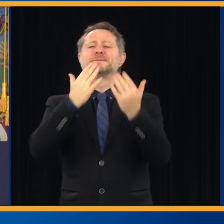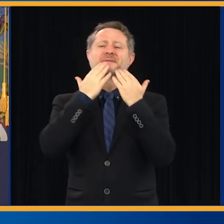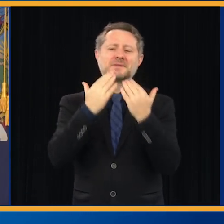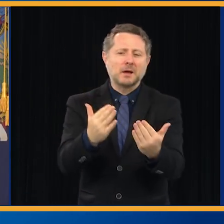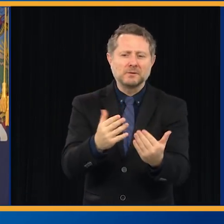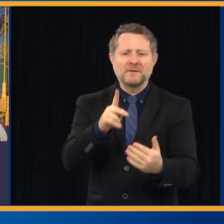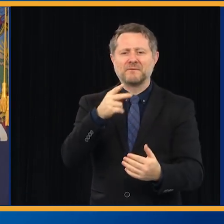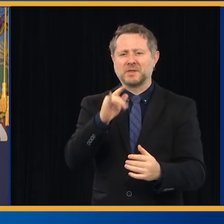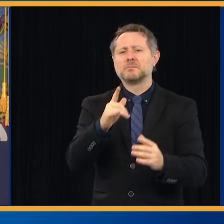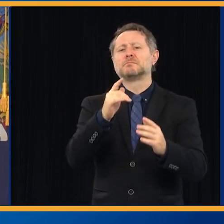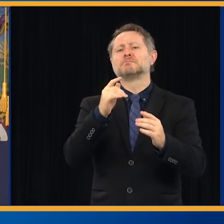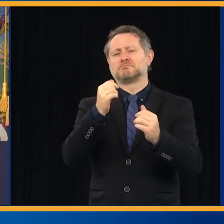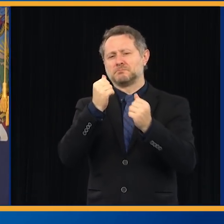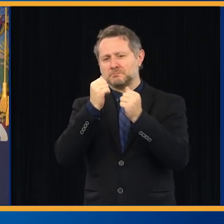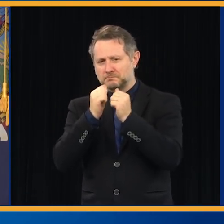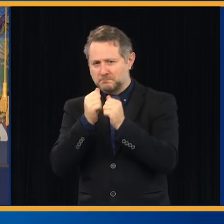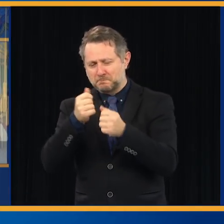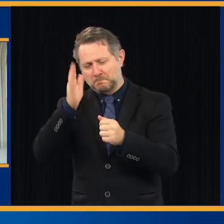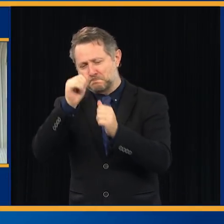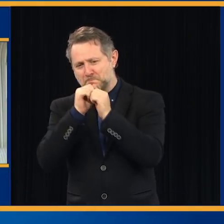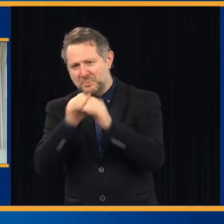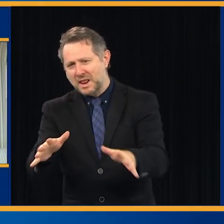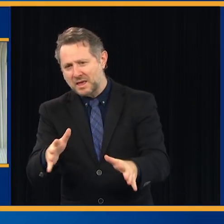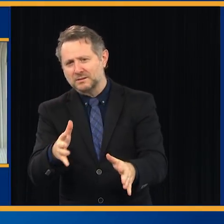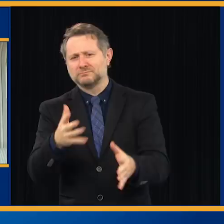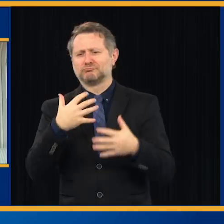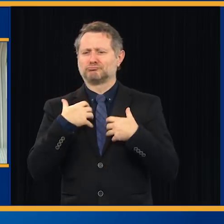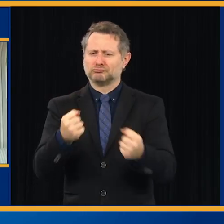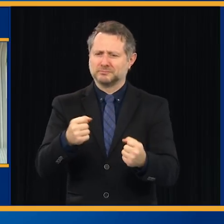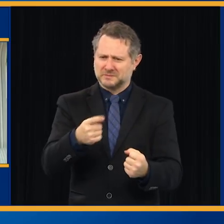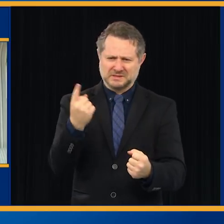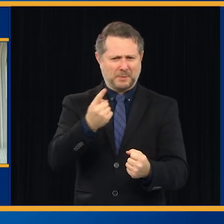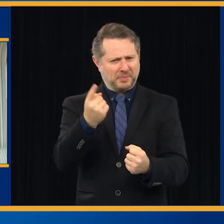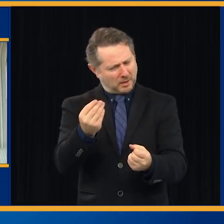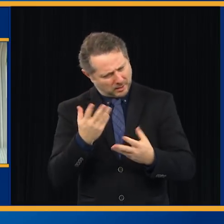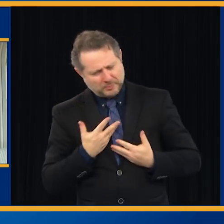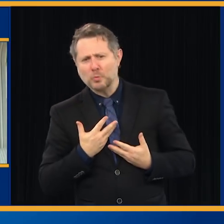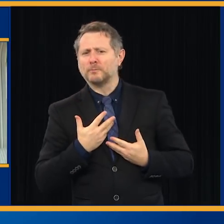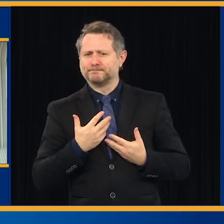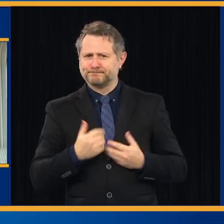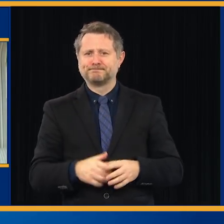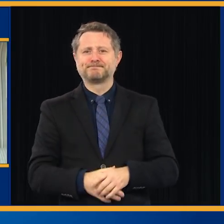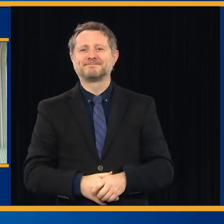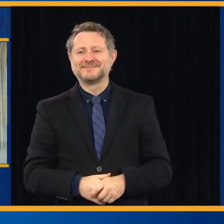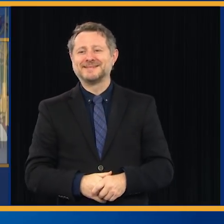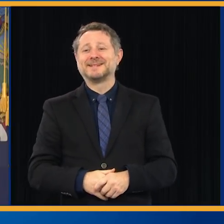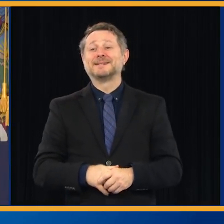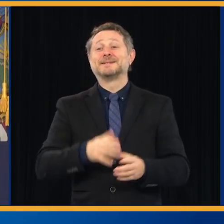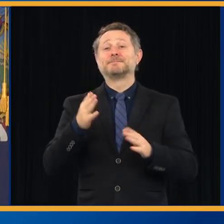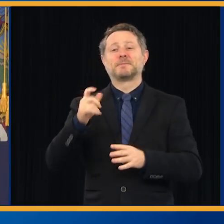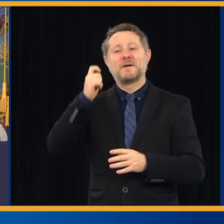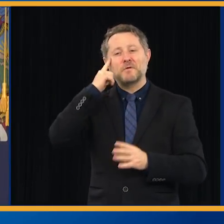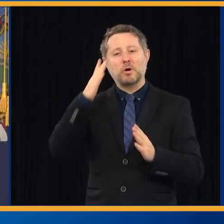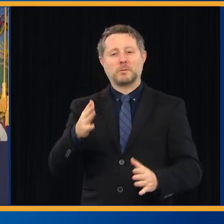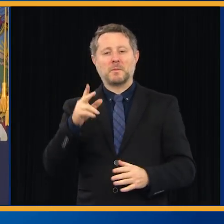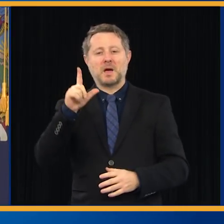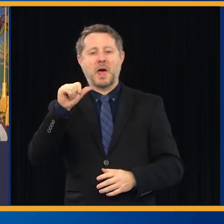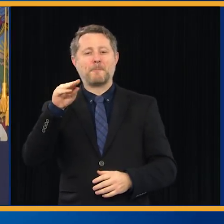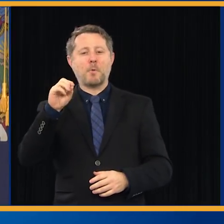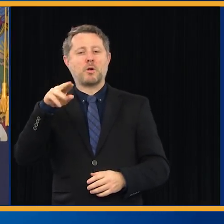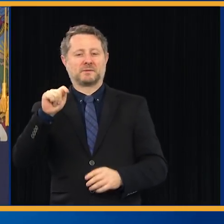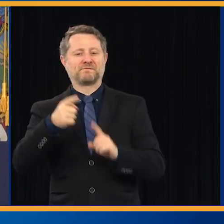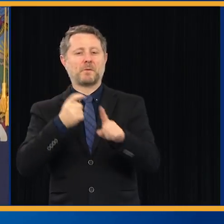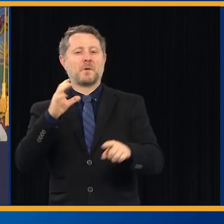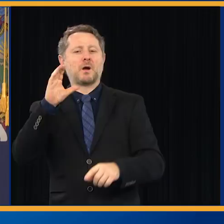bless you, and stay well. And anything you need, we're here. Thank you. We'll go now to Governor Lamont, great state of